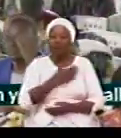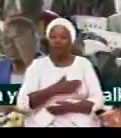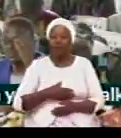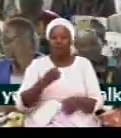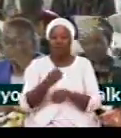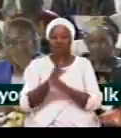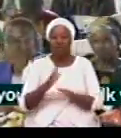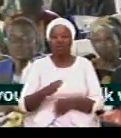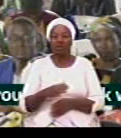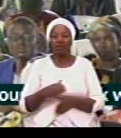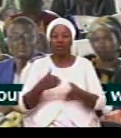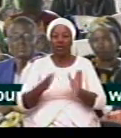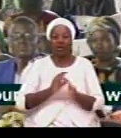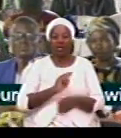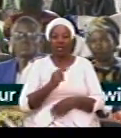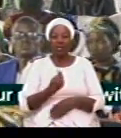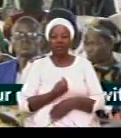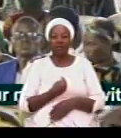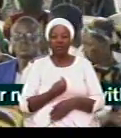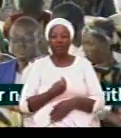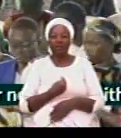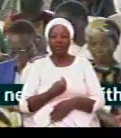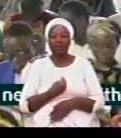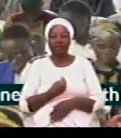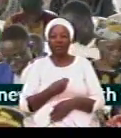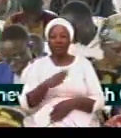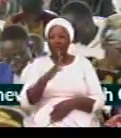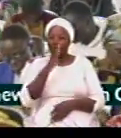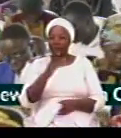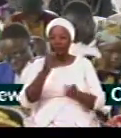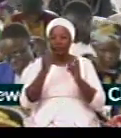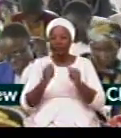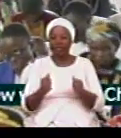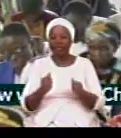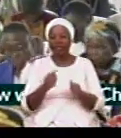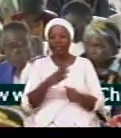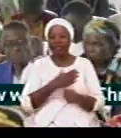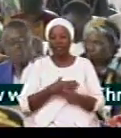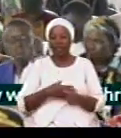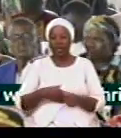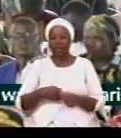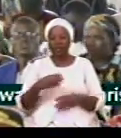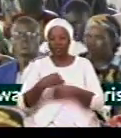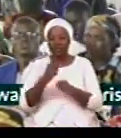search out all those who gave their lives to Christ.